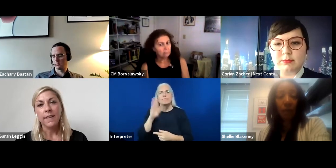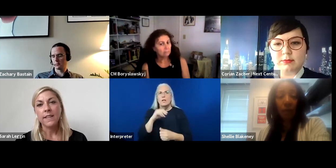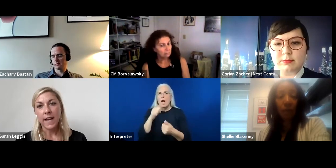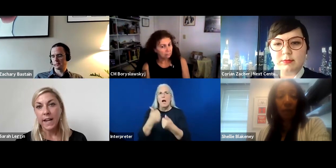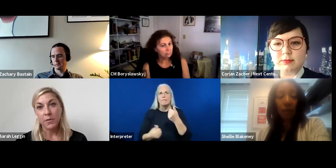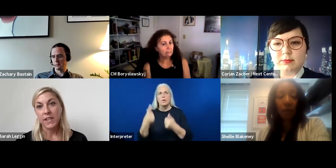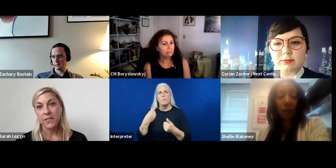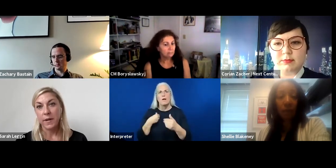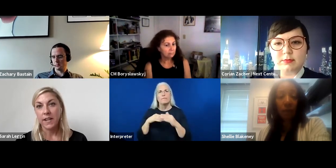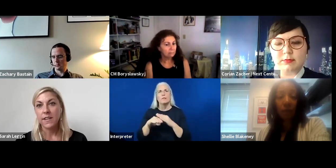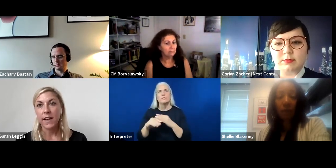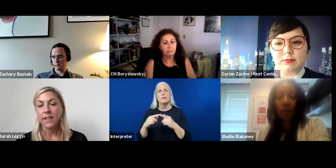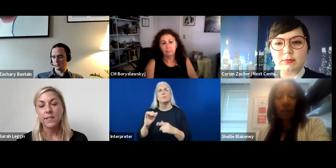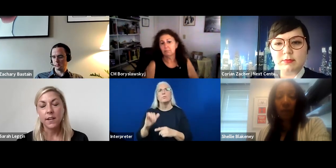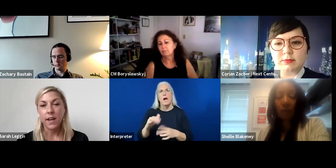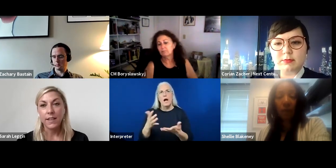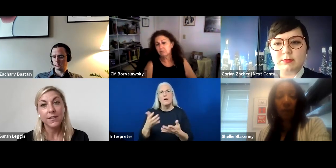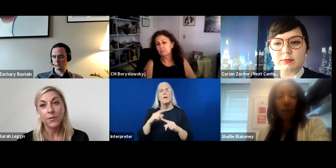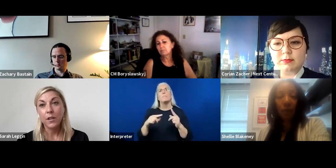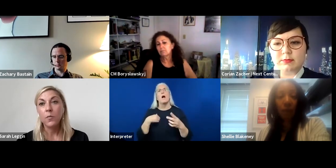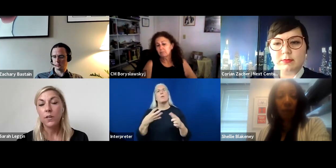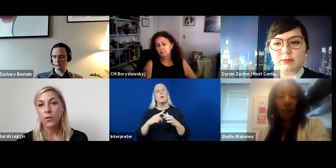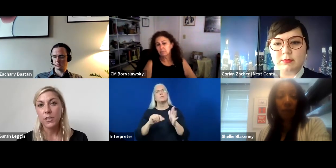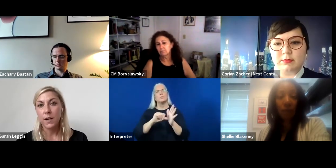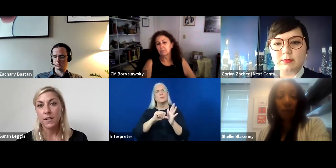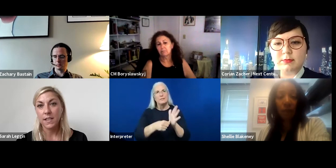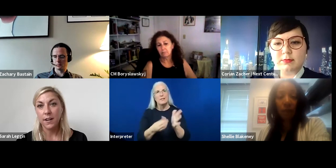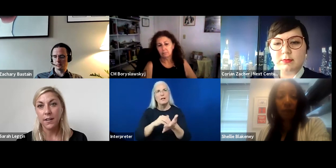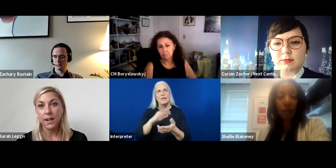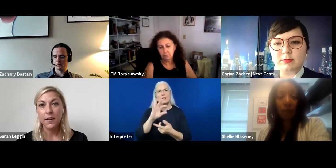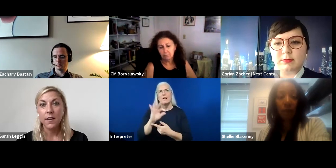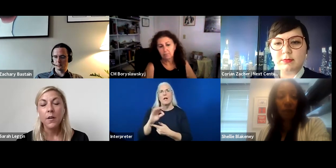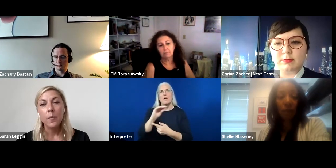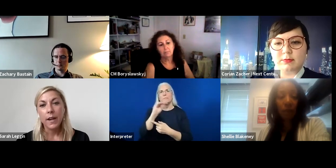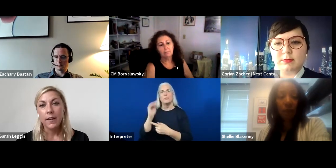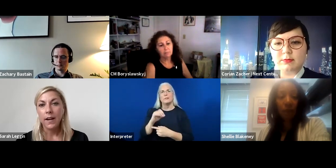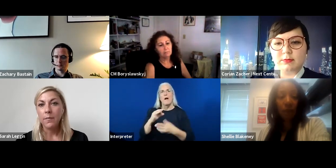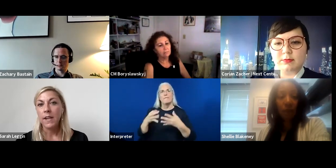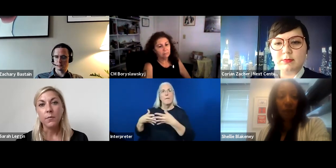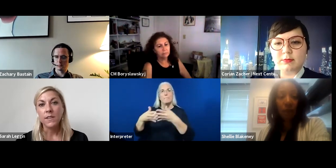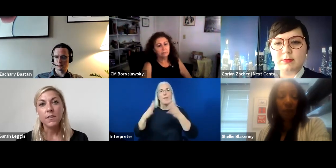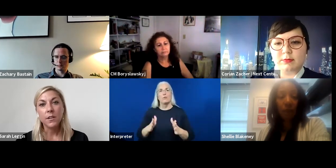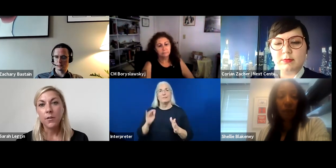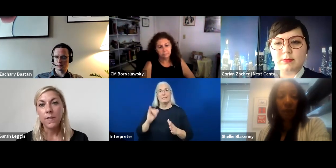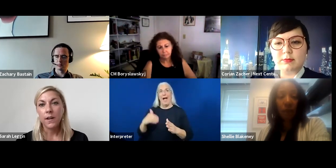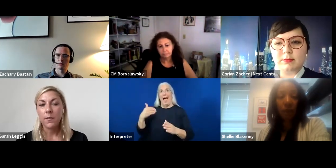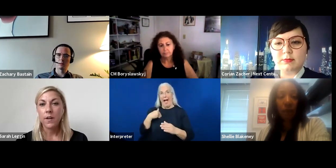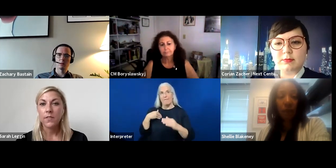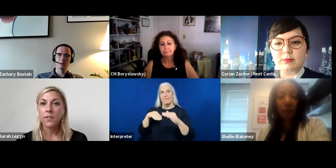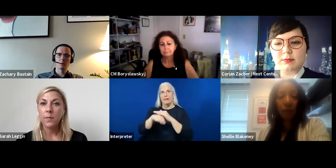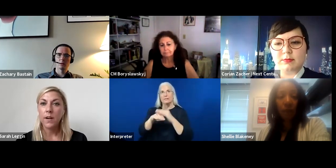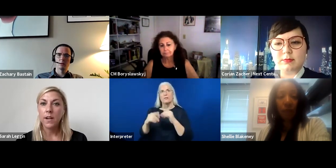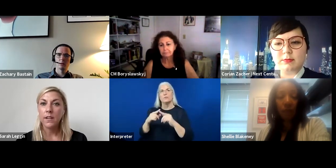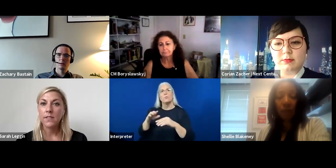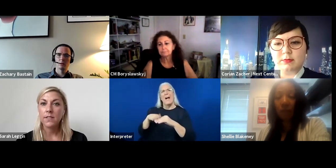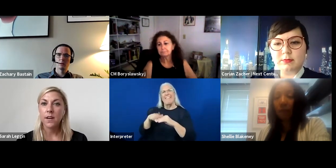And again, that's 99% of Americans have access to at least 3 or more 4G networks in their area. But we still know that there are